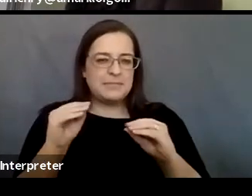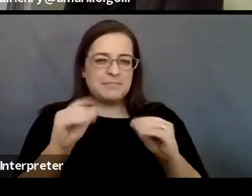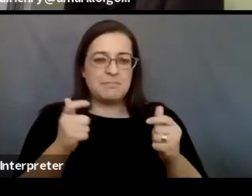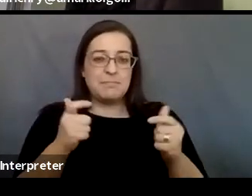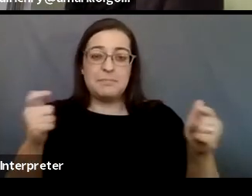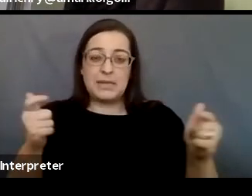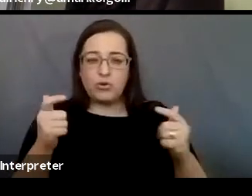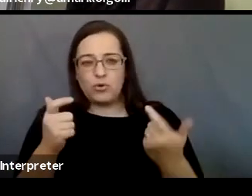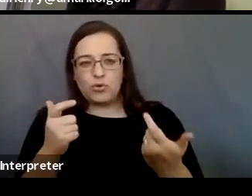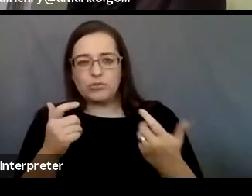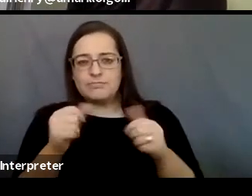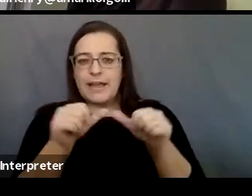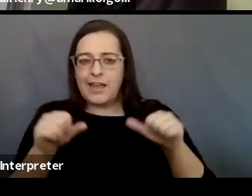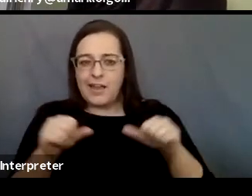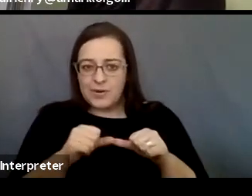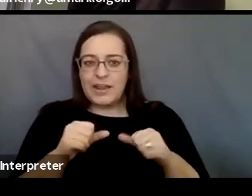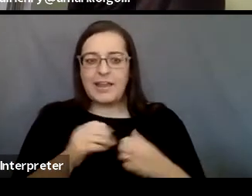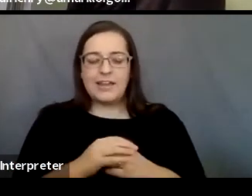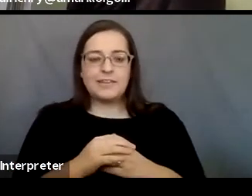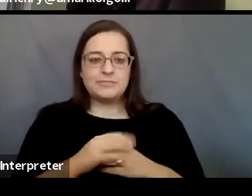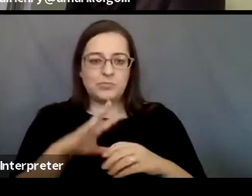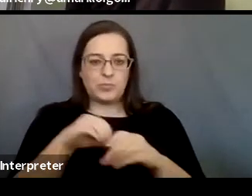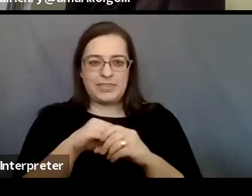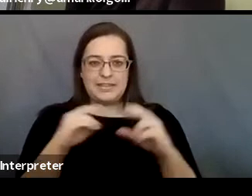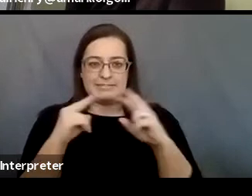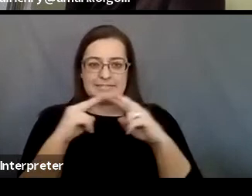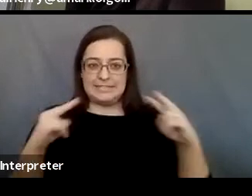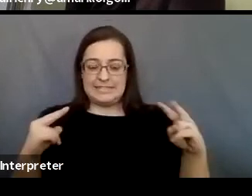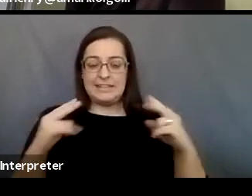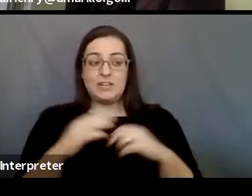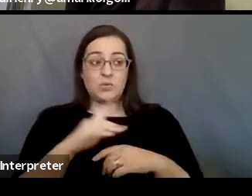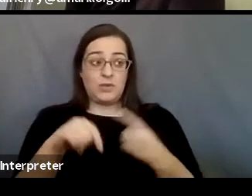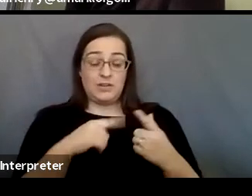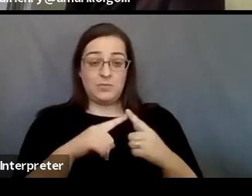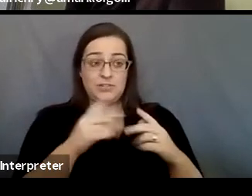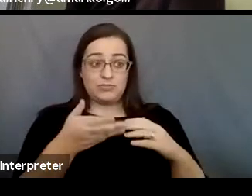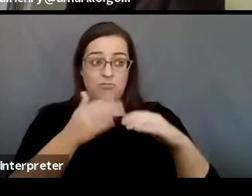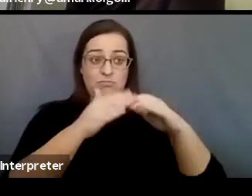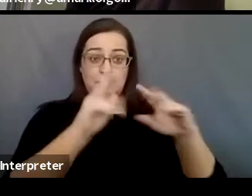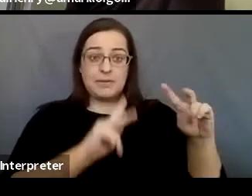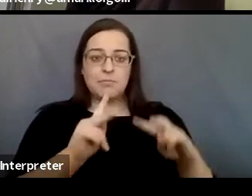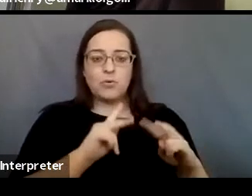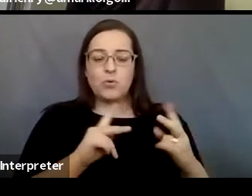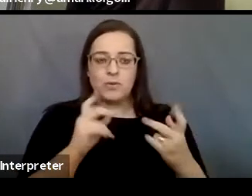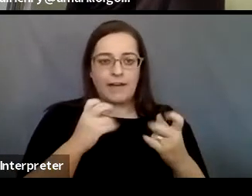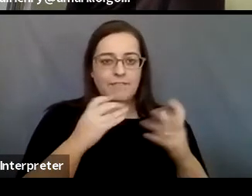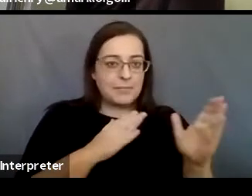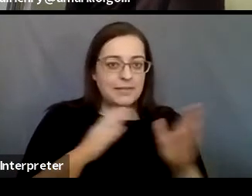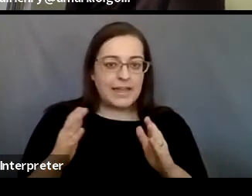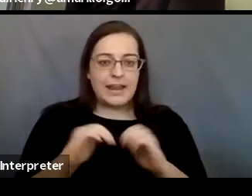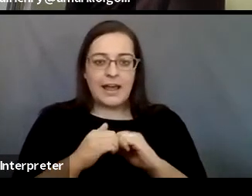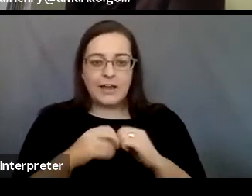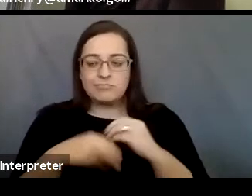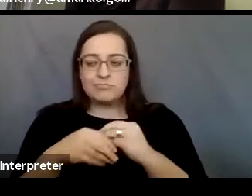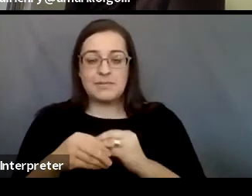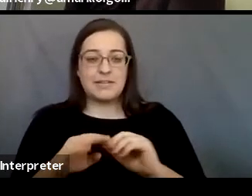large-scale operation in the tent structures when the volume is there. We plan to start having that be offered to our partners in the community